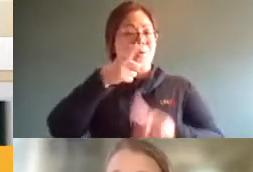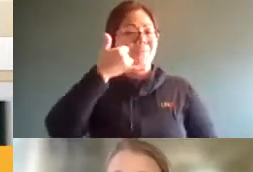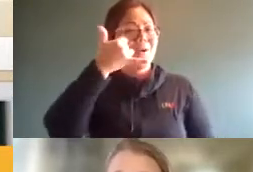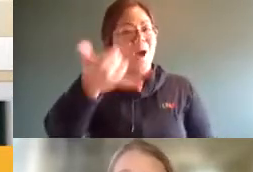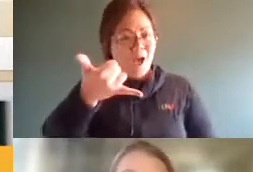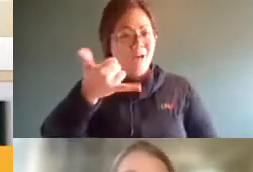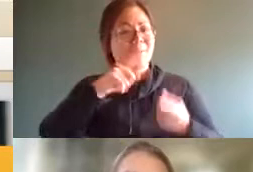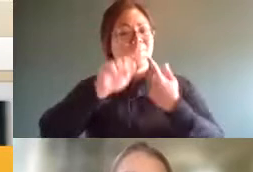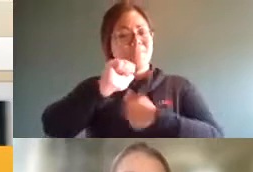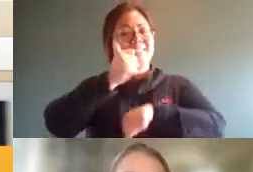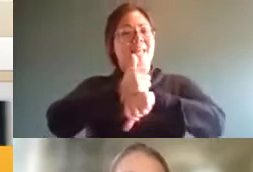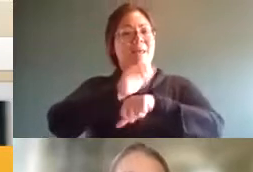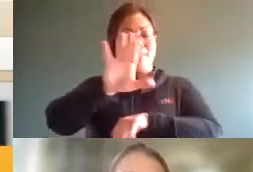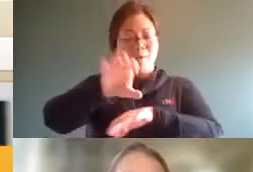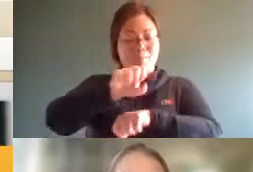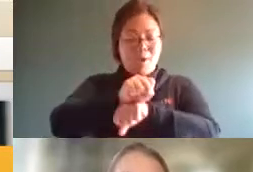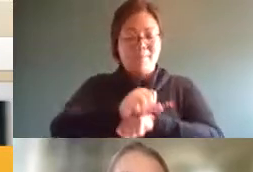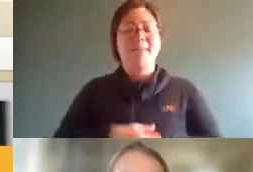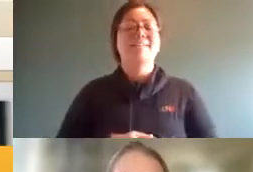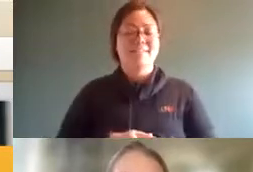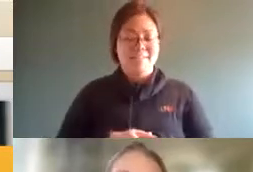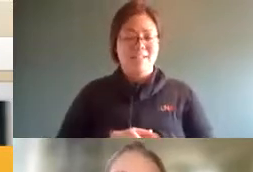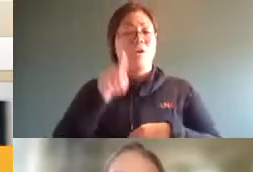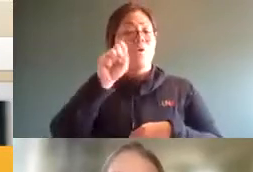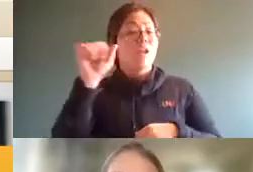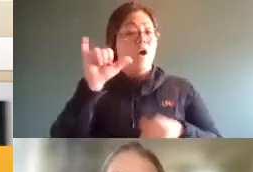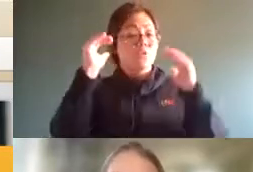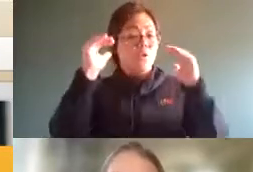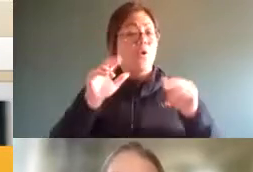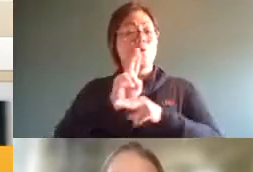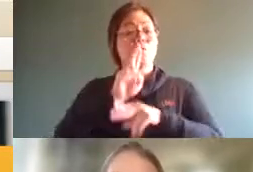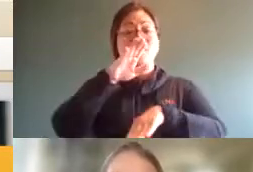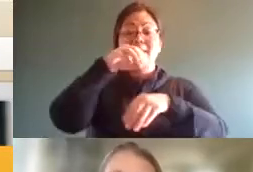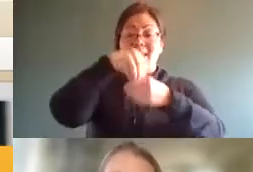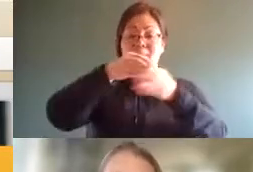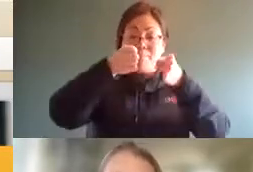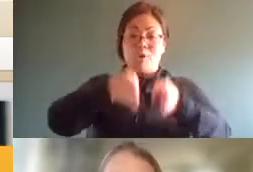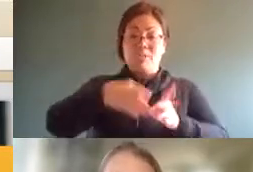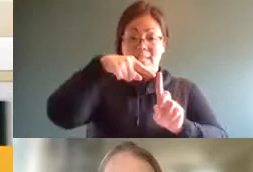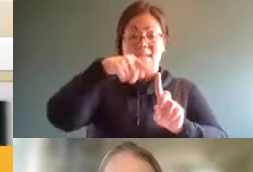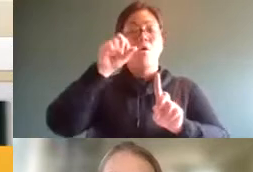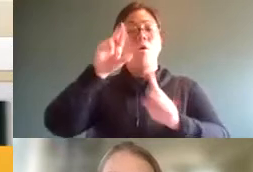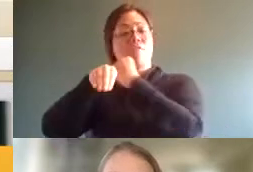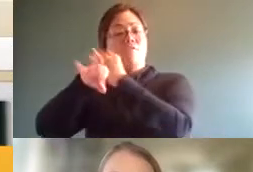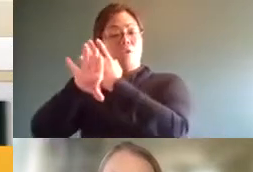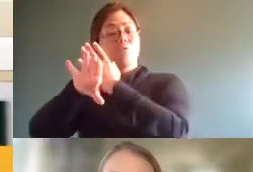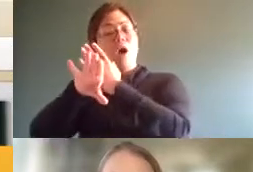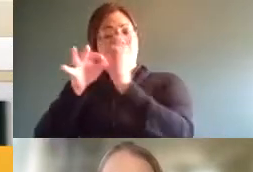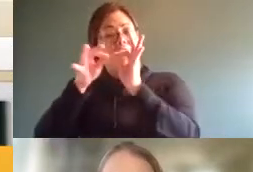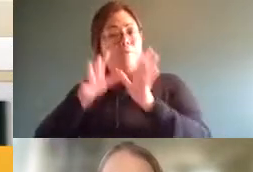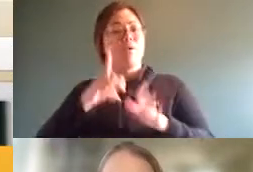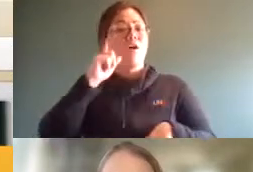to schedule their appointment. You can also utilize an on-site or a virtual interpreter